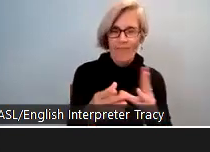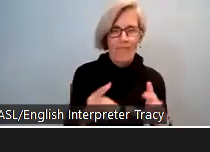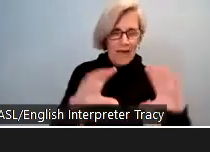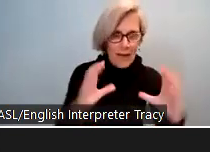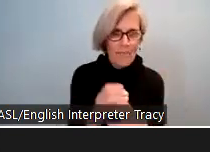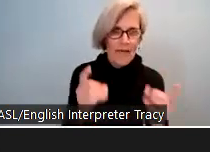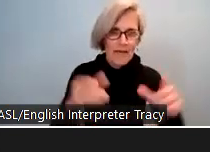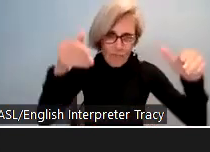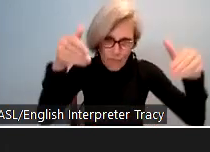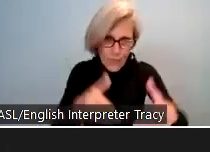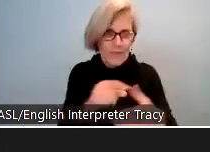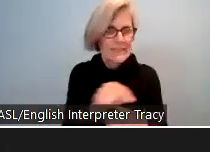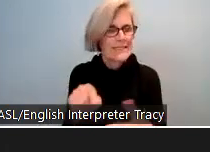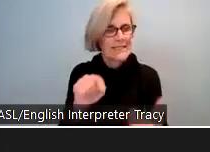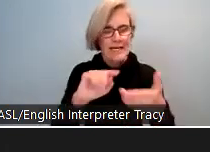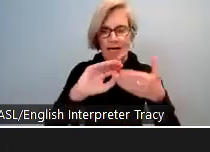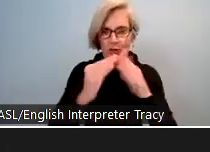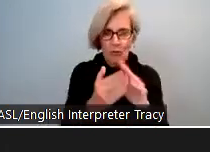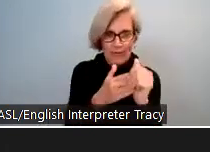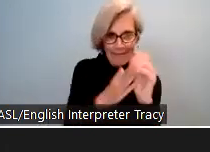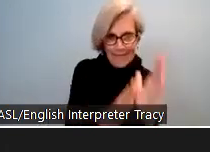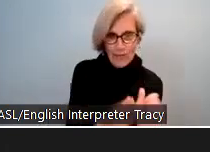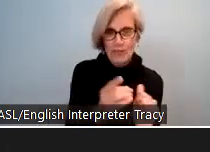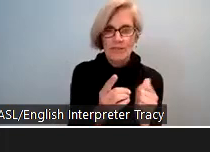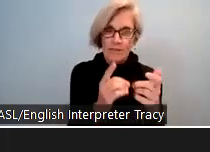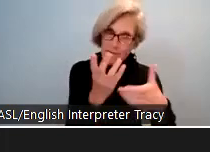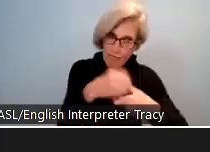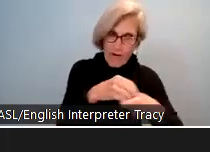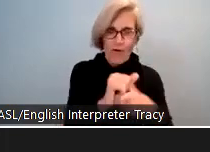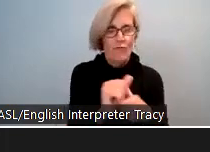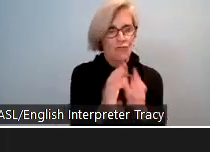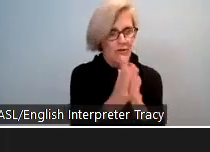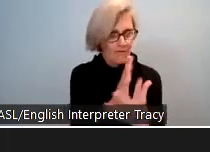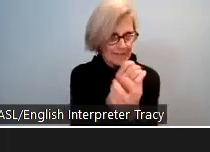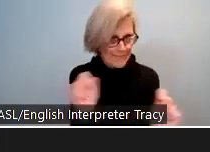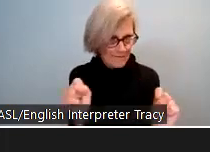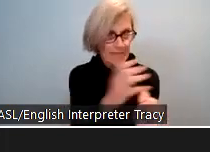community leaders in traffic safety across the region and mobility justice efforts.